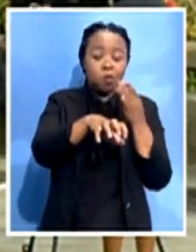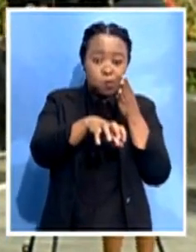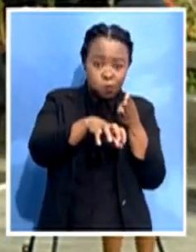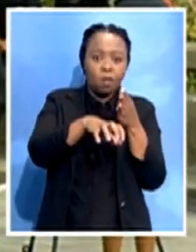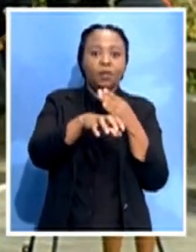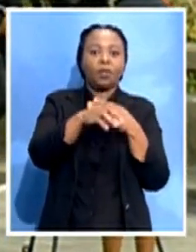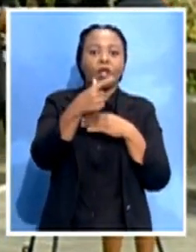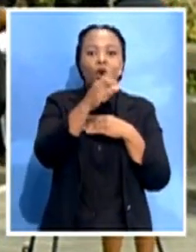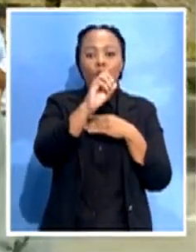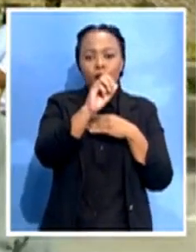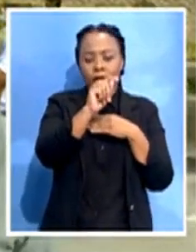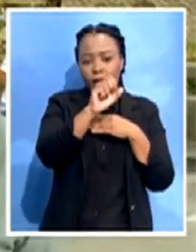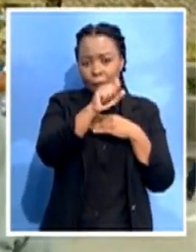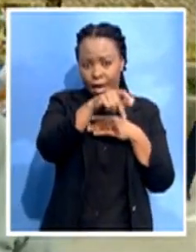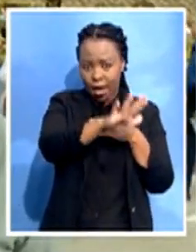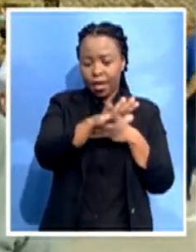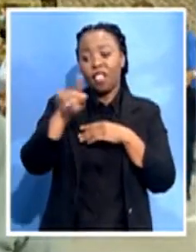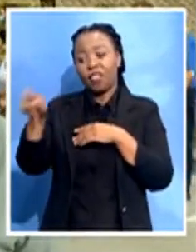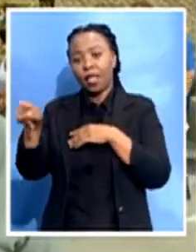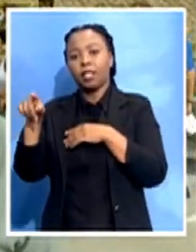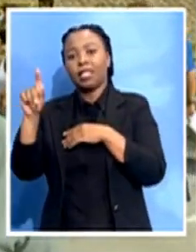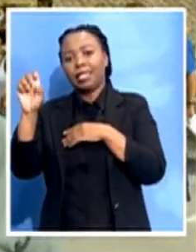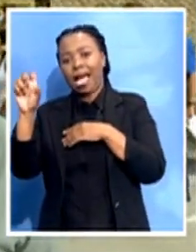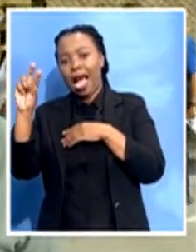here in the Western Cape. Thank you so much, Vanessa